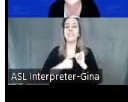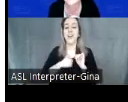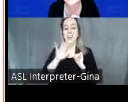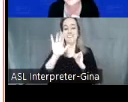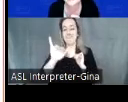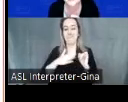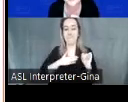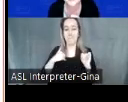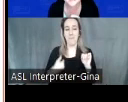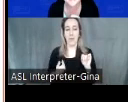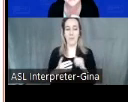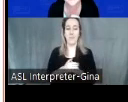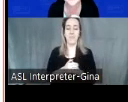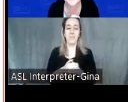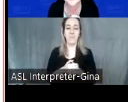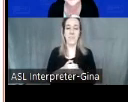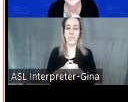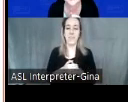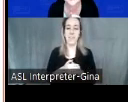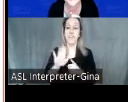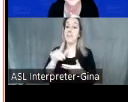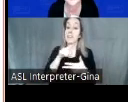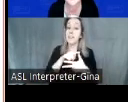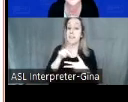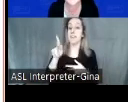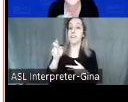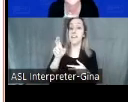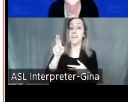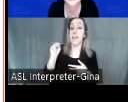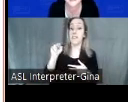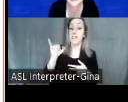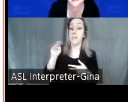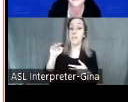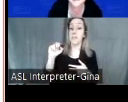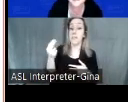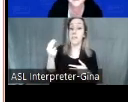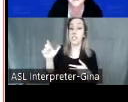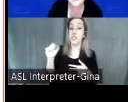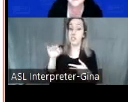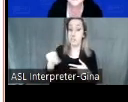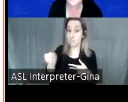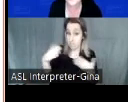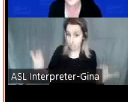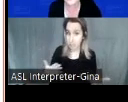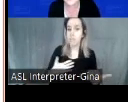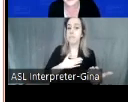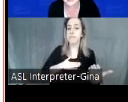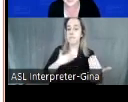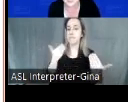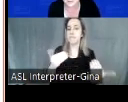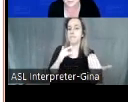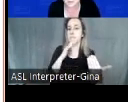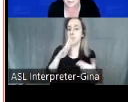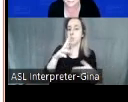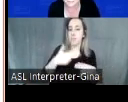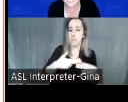fault. So, Kevin Mitchell, if you're with us, please state and spell your first and last name, and we will start